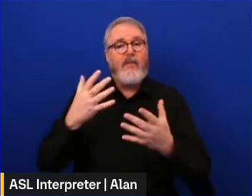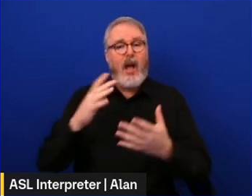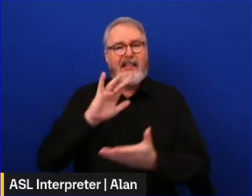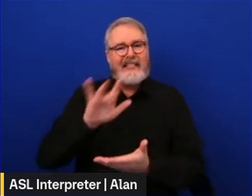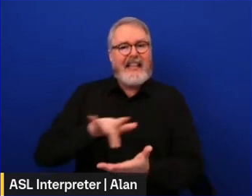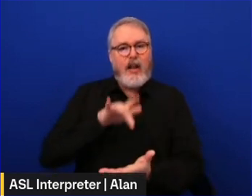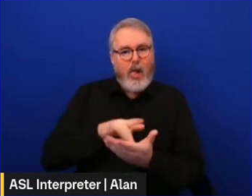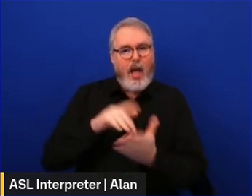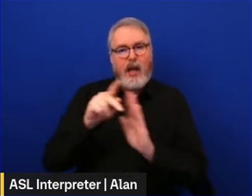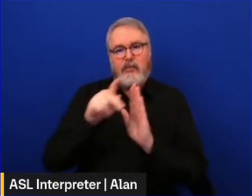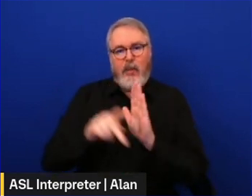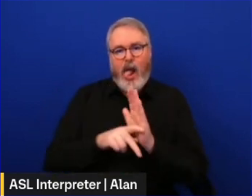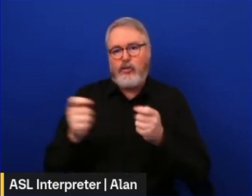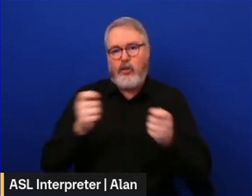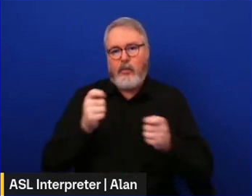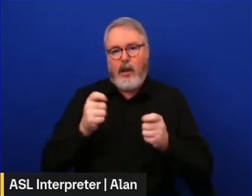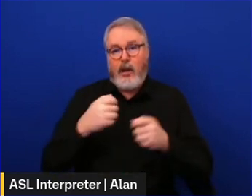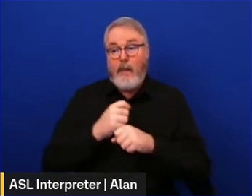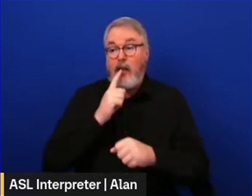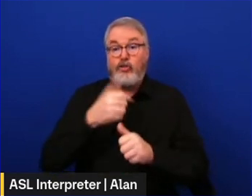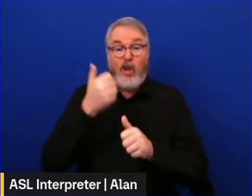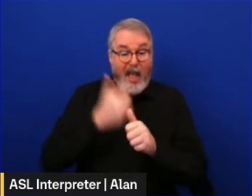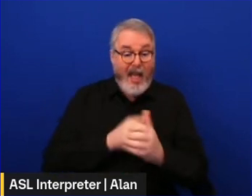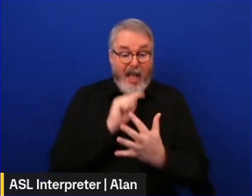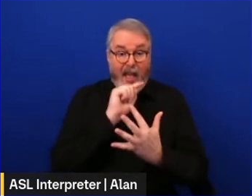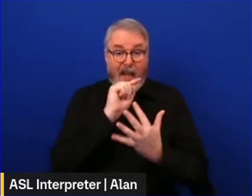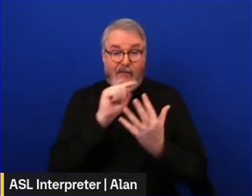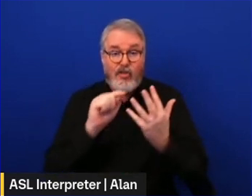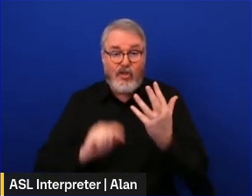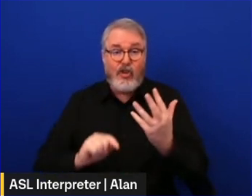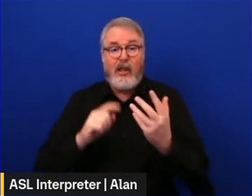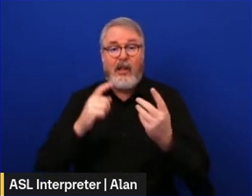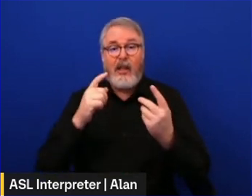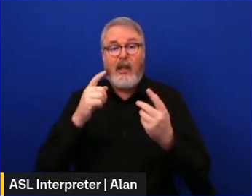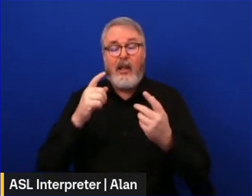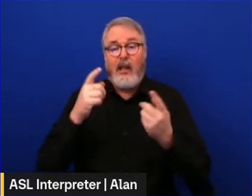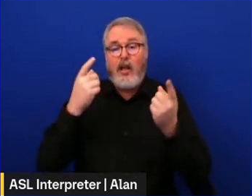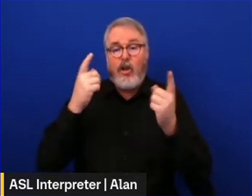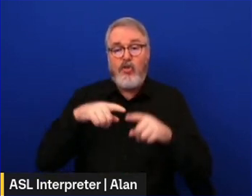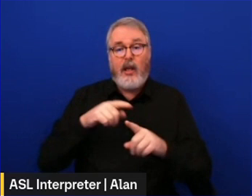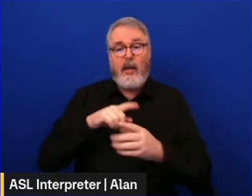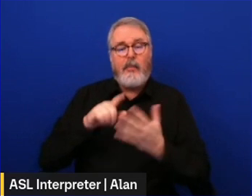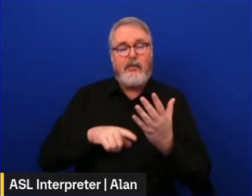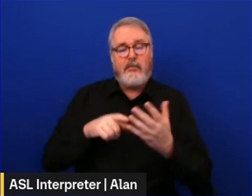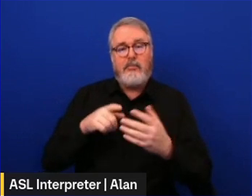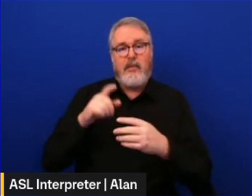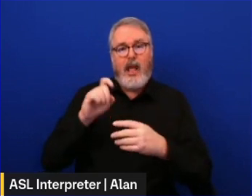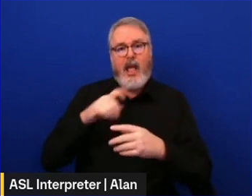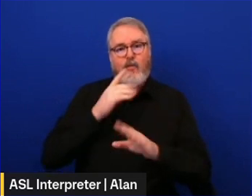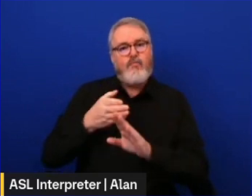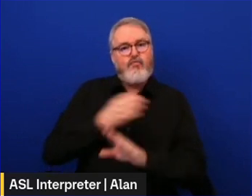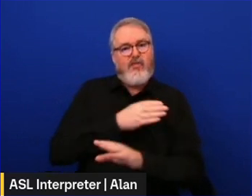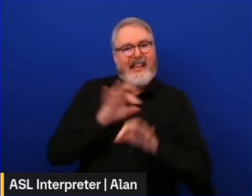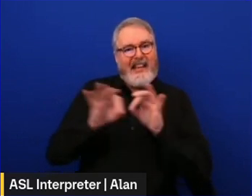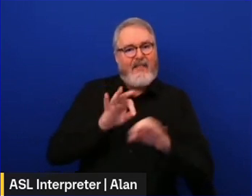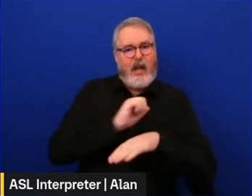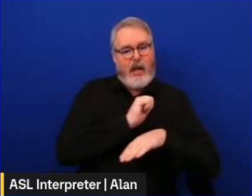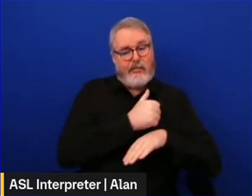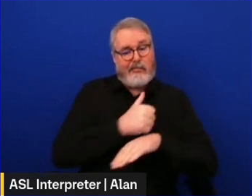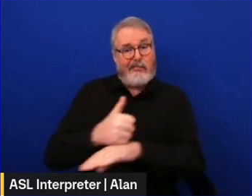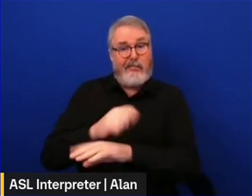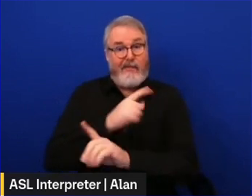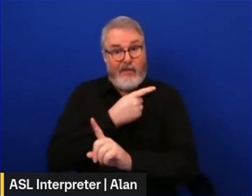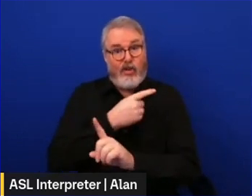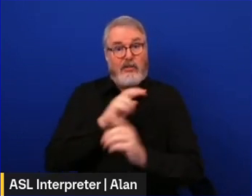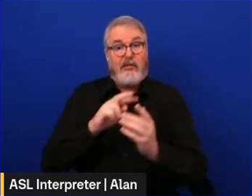ensuring that every infrastructure deployment adheres to predefined governance principle and operational standard. This